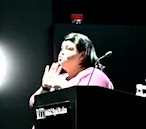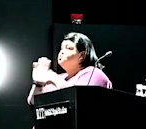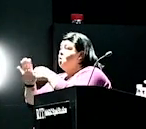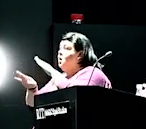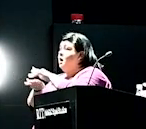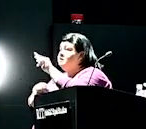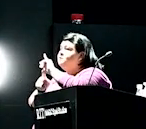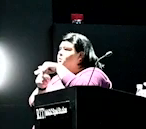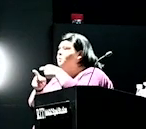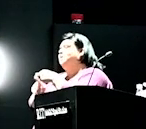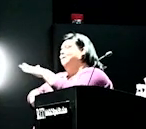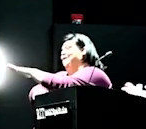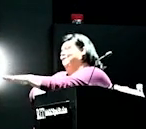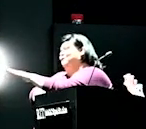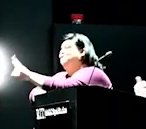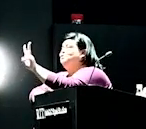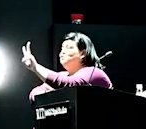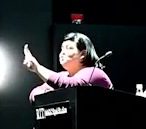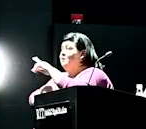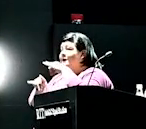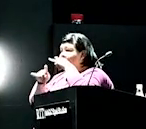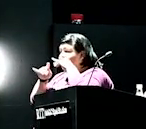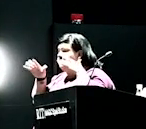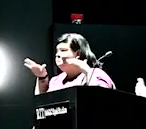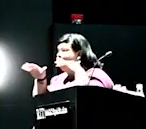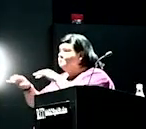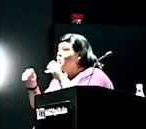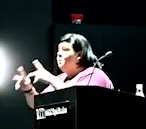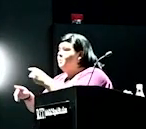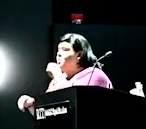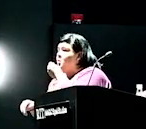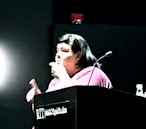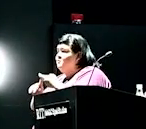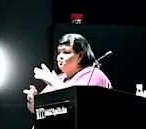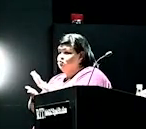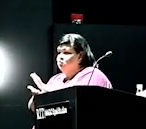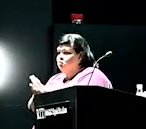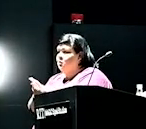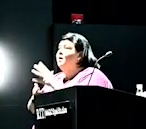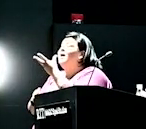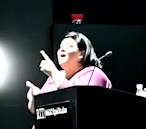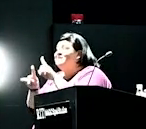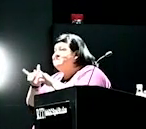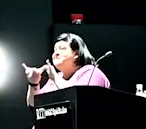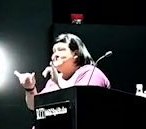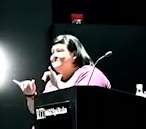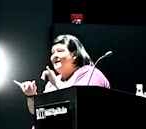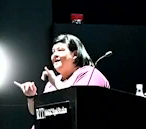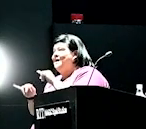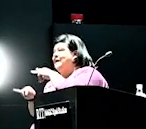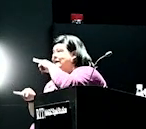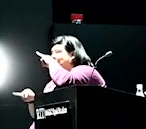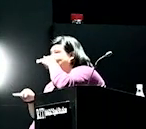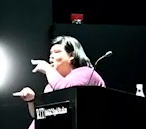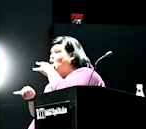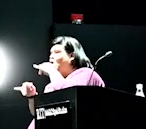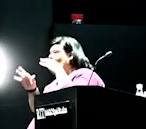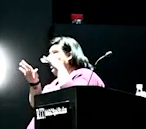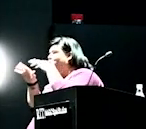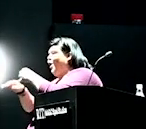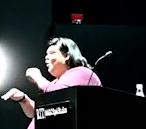for kids coming home from school, and then they also played at 2 a.m. for kids coming home from the bars. And